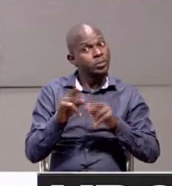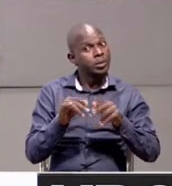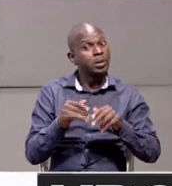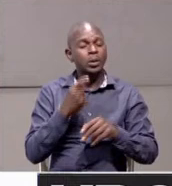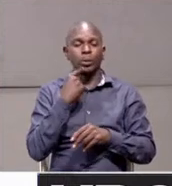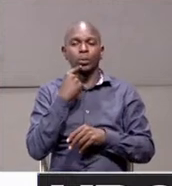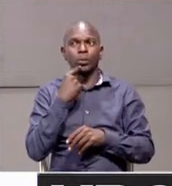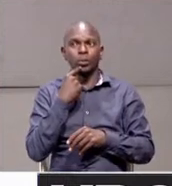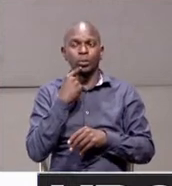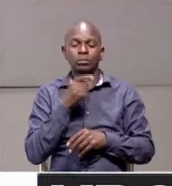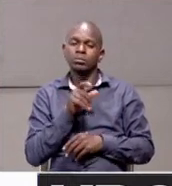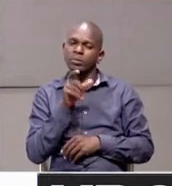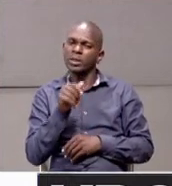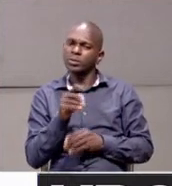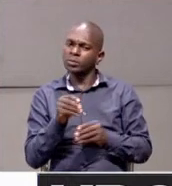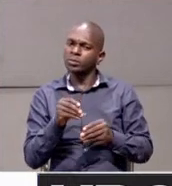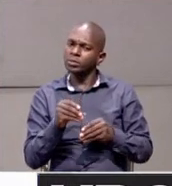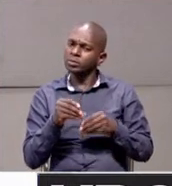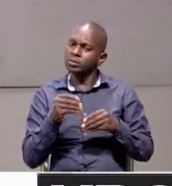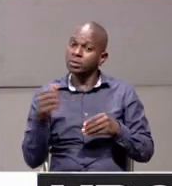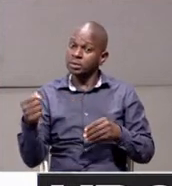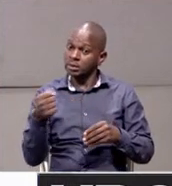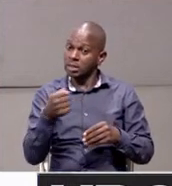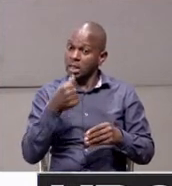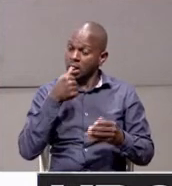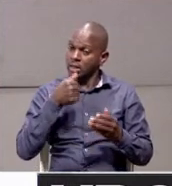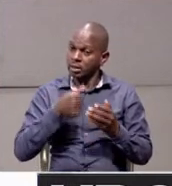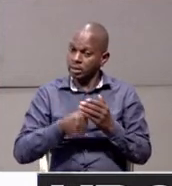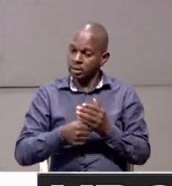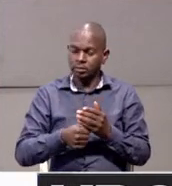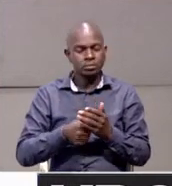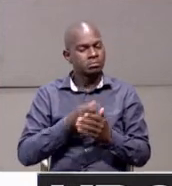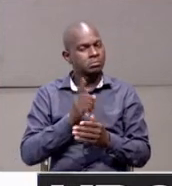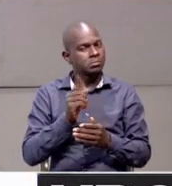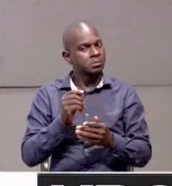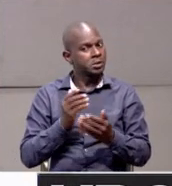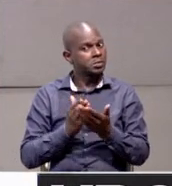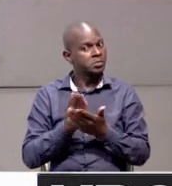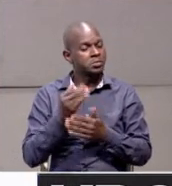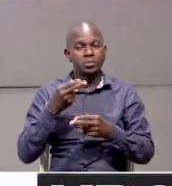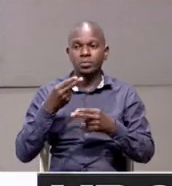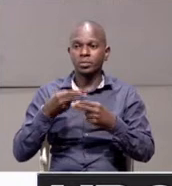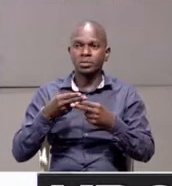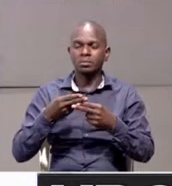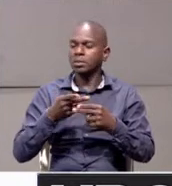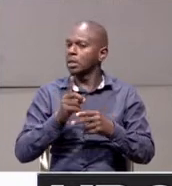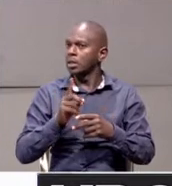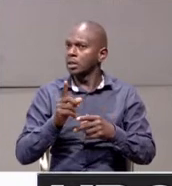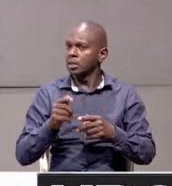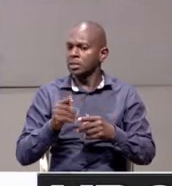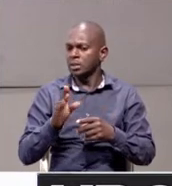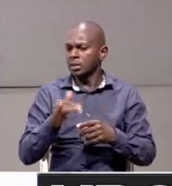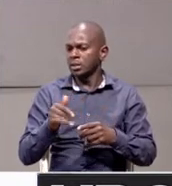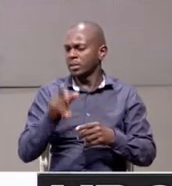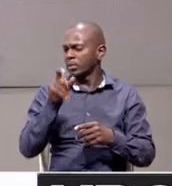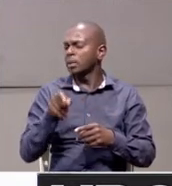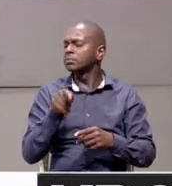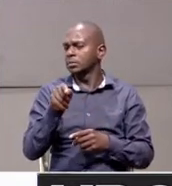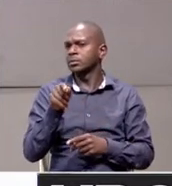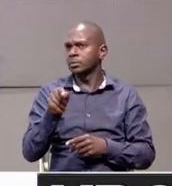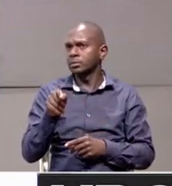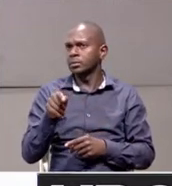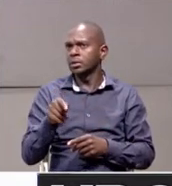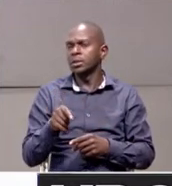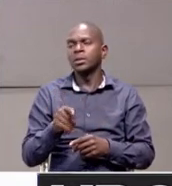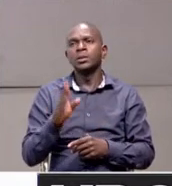that, hey, the person who has taken this appointment later is not the person. The real person is this one. So